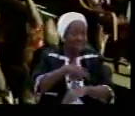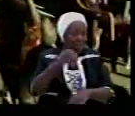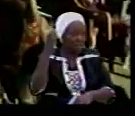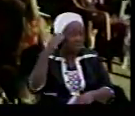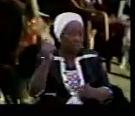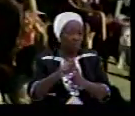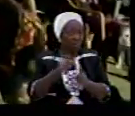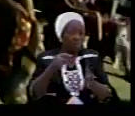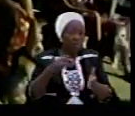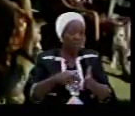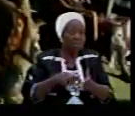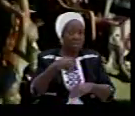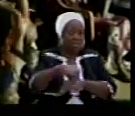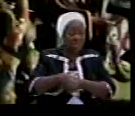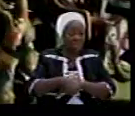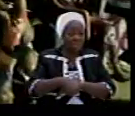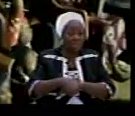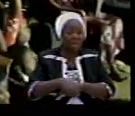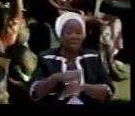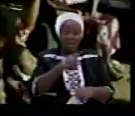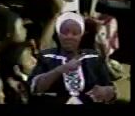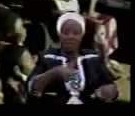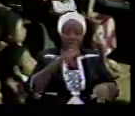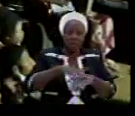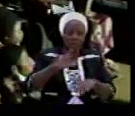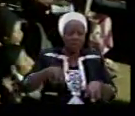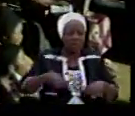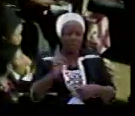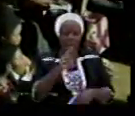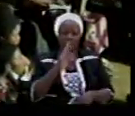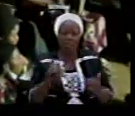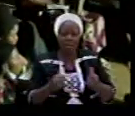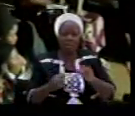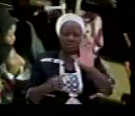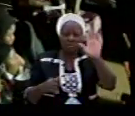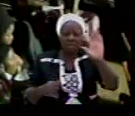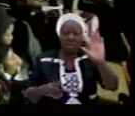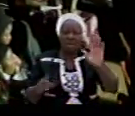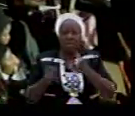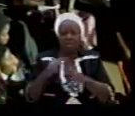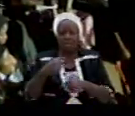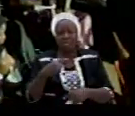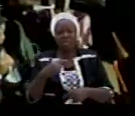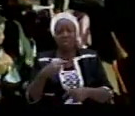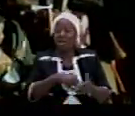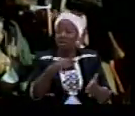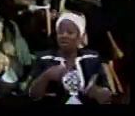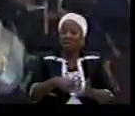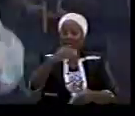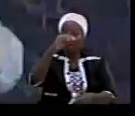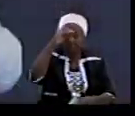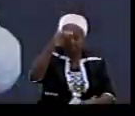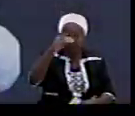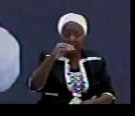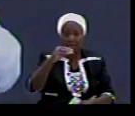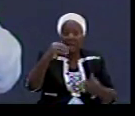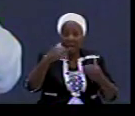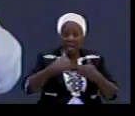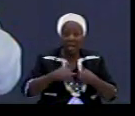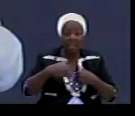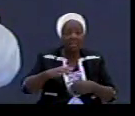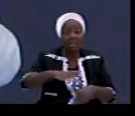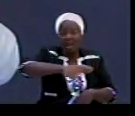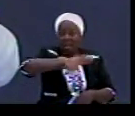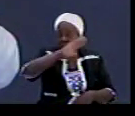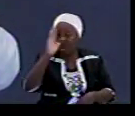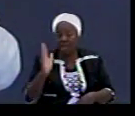life. And then it says, this man had never walked. He was born